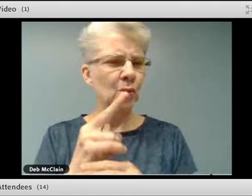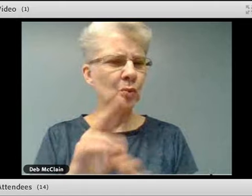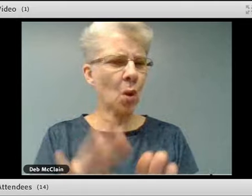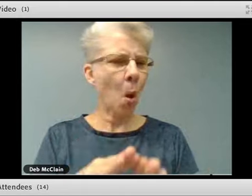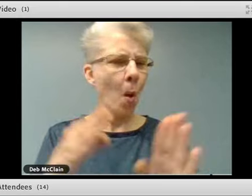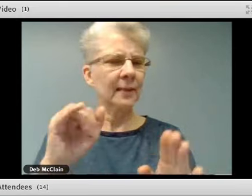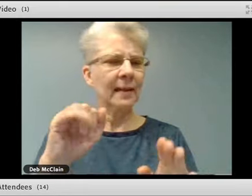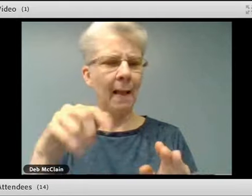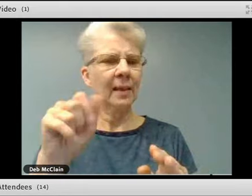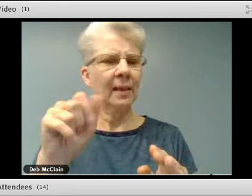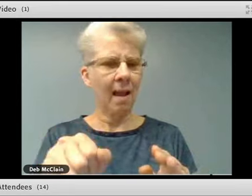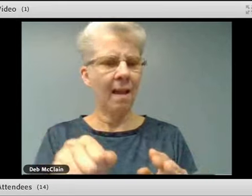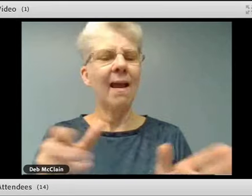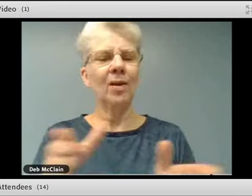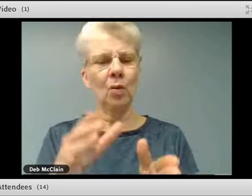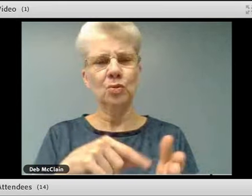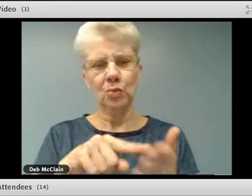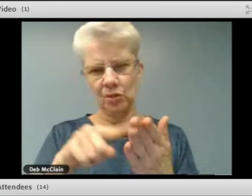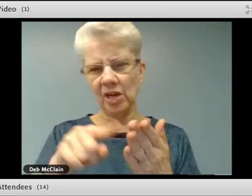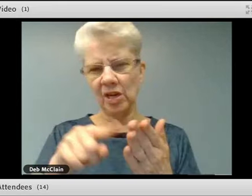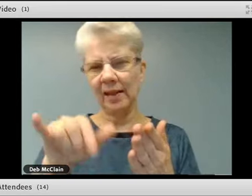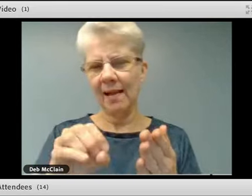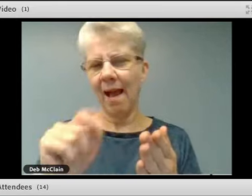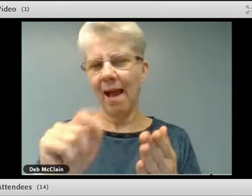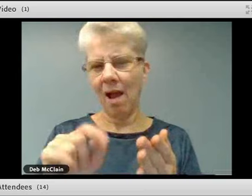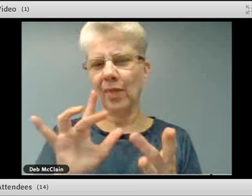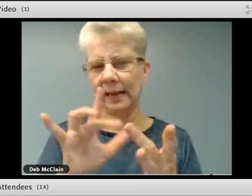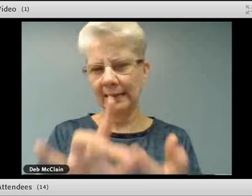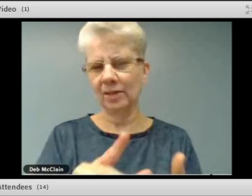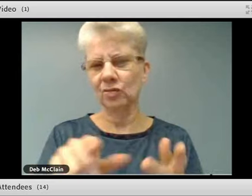API, I encourage you to check that out.